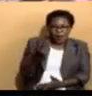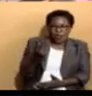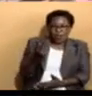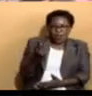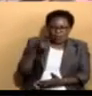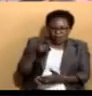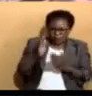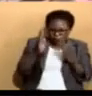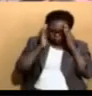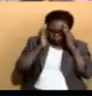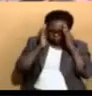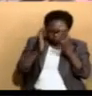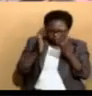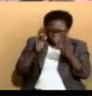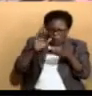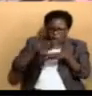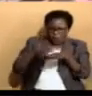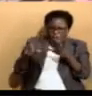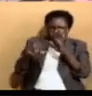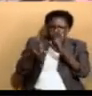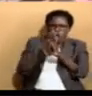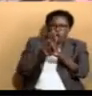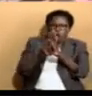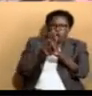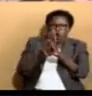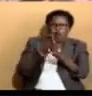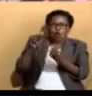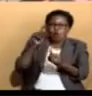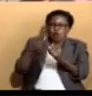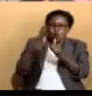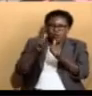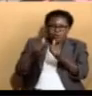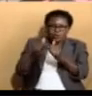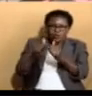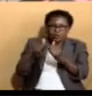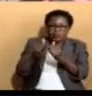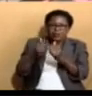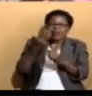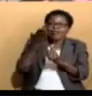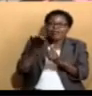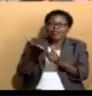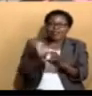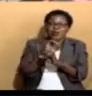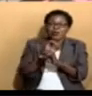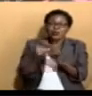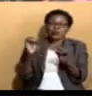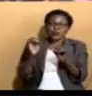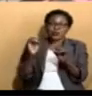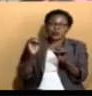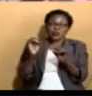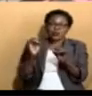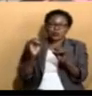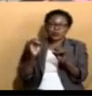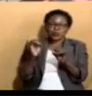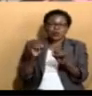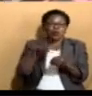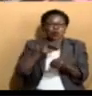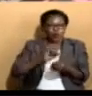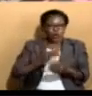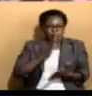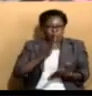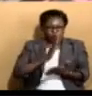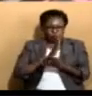a repealed law, a law that was no longer in existence. And it is our very